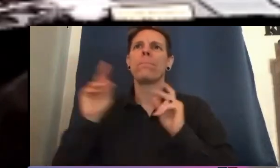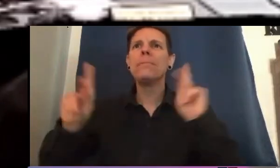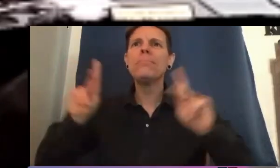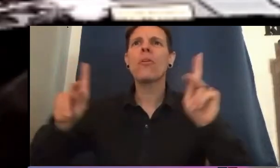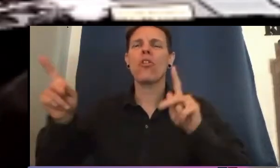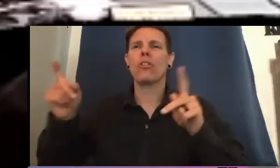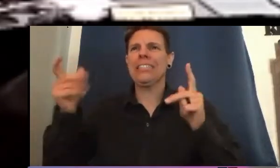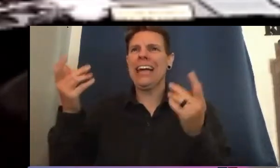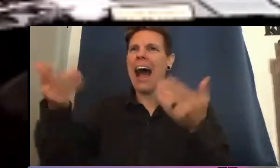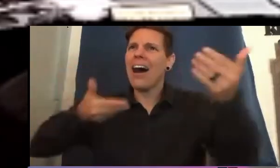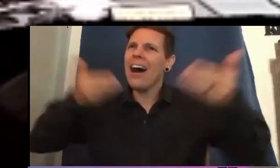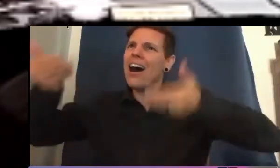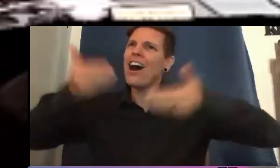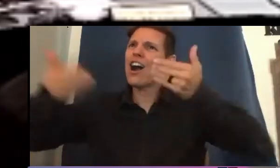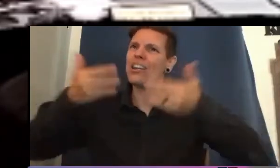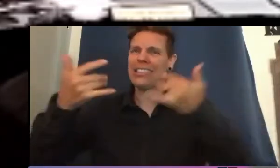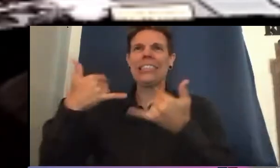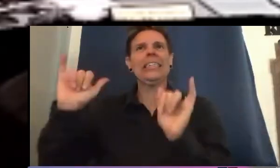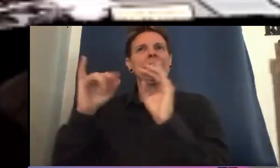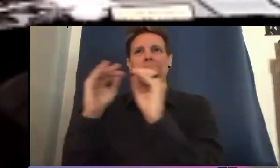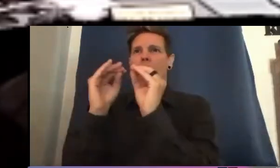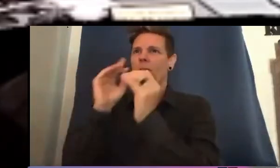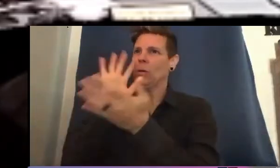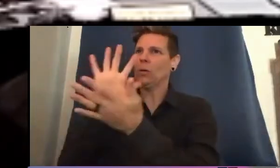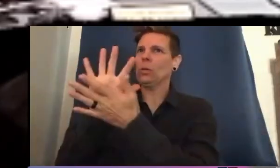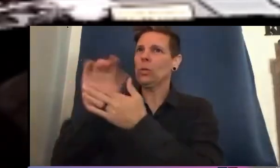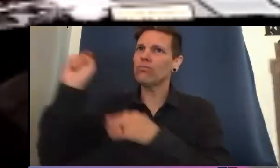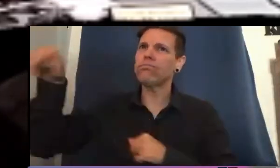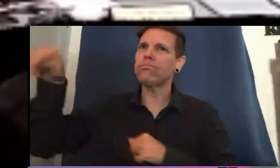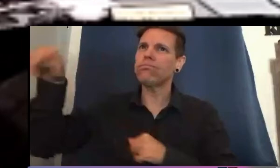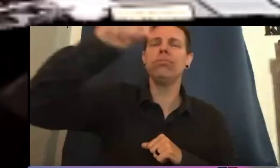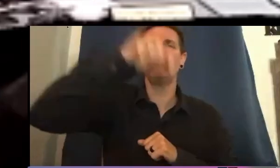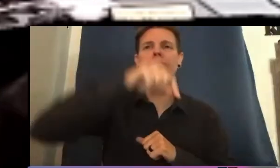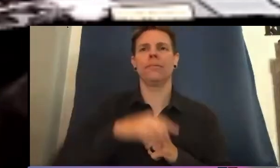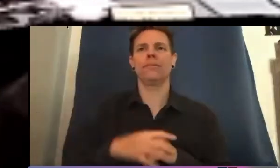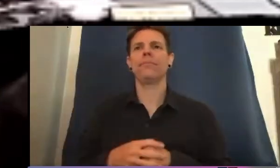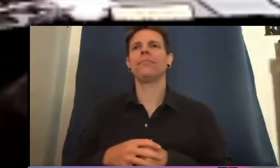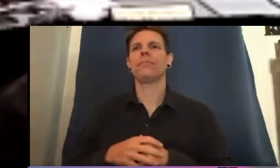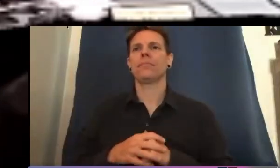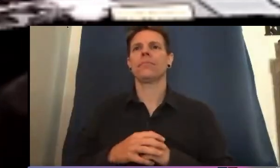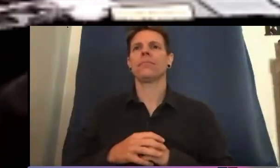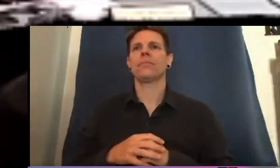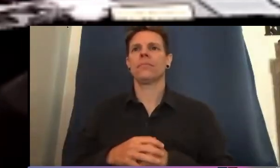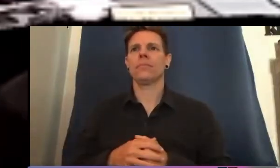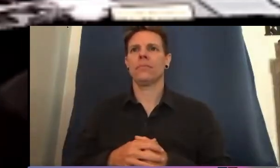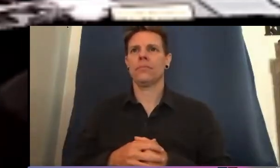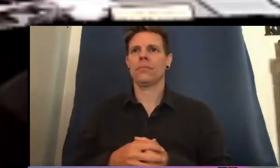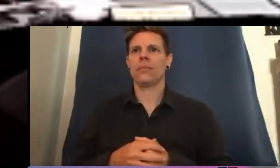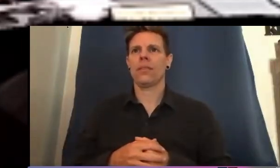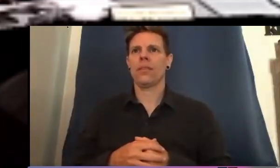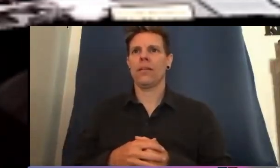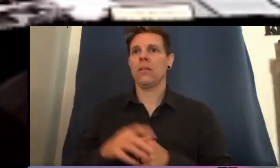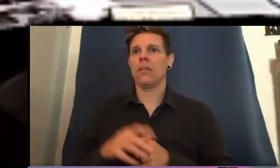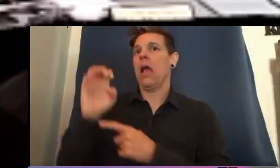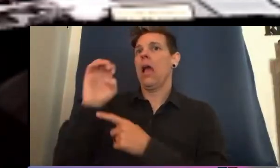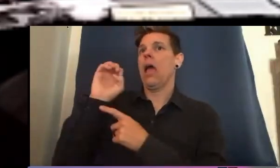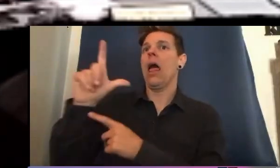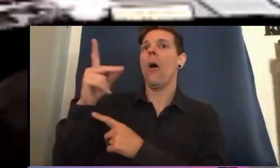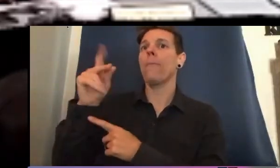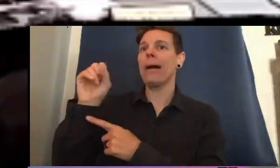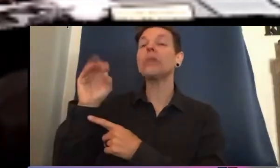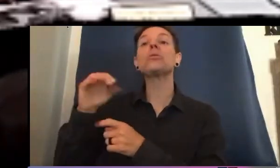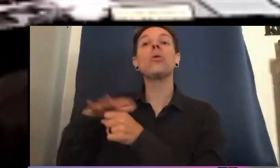us. And, as far as the makeup with El Paso County, we have started to put out